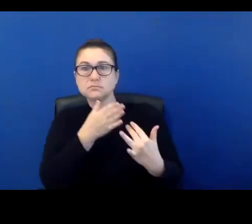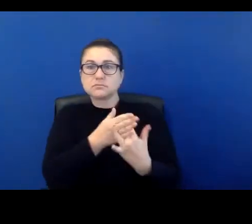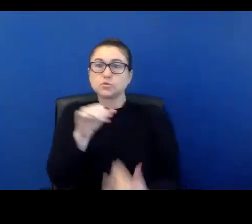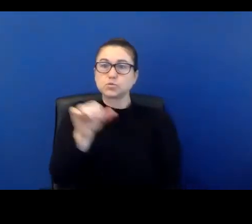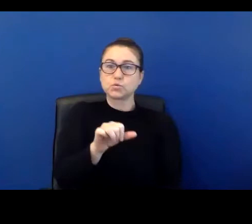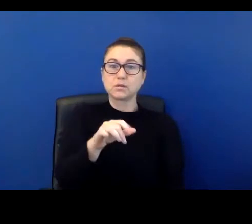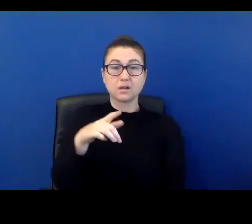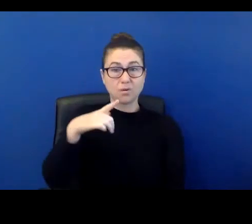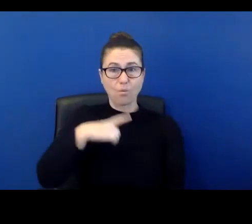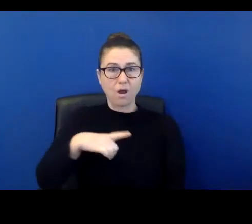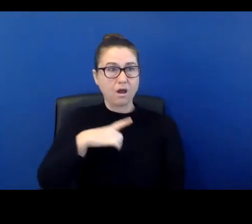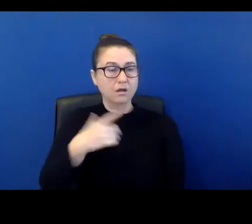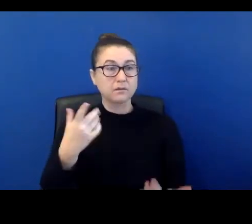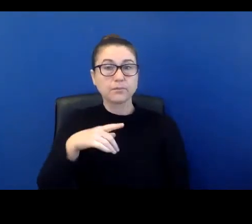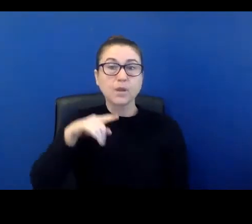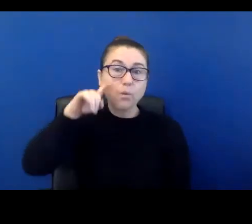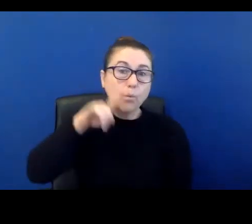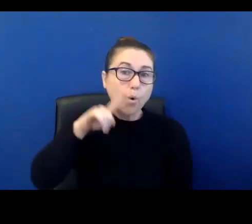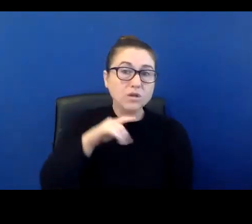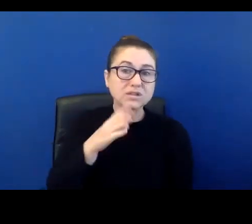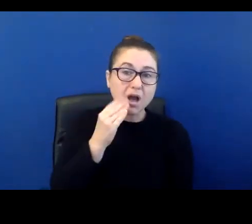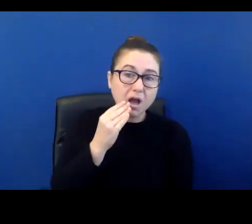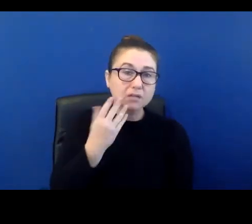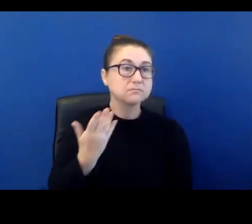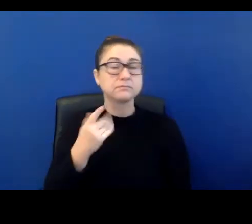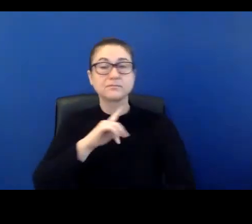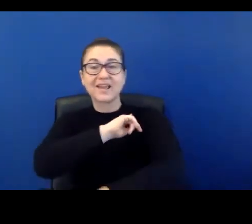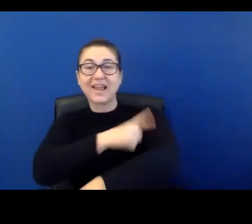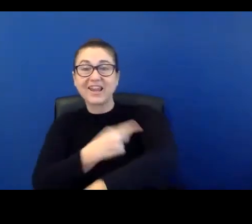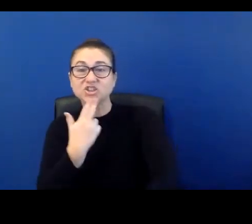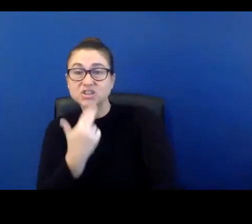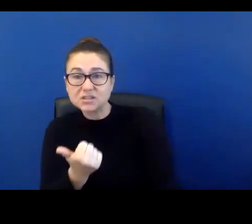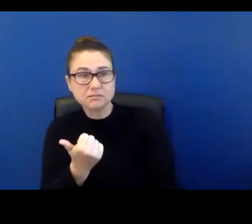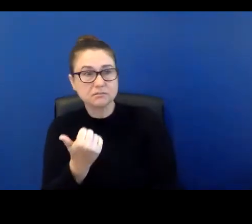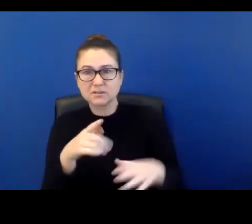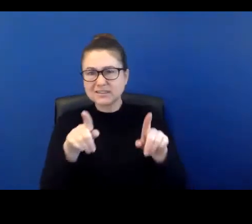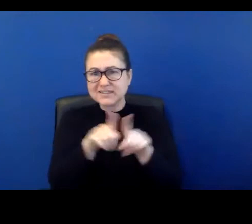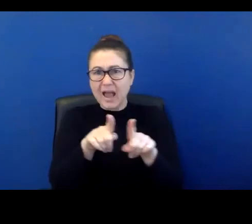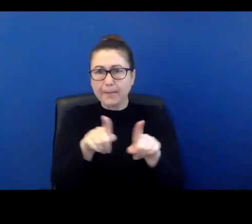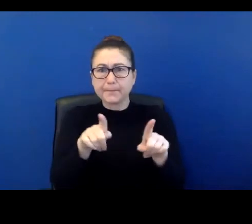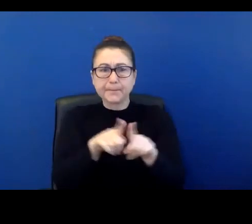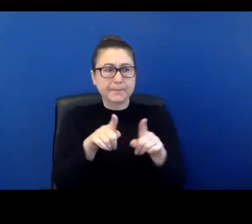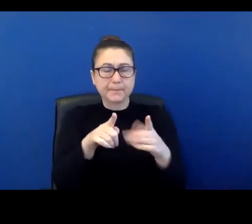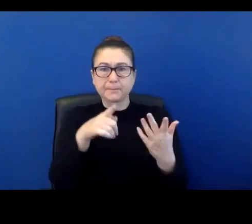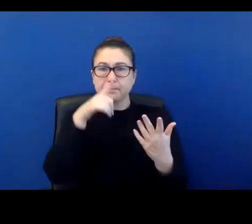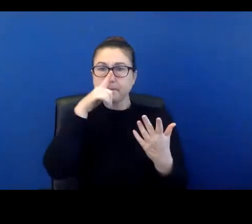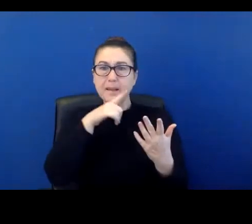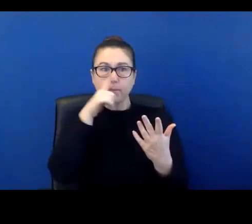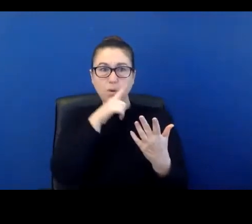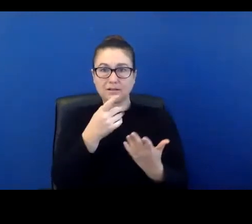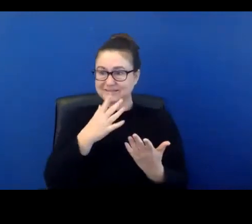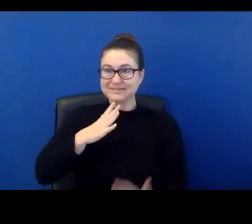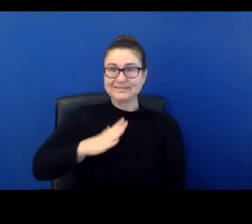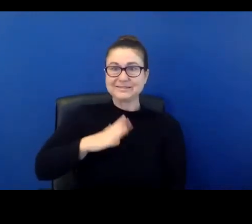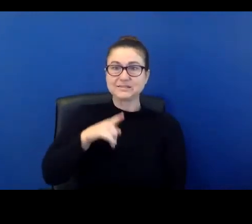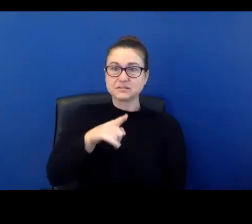considered water and energy some decades ago, that these things are just fundamental to being able to participate